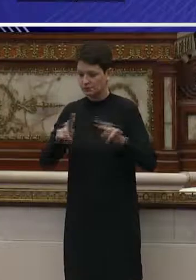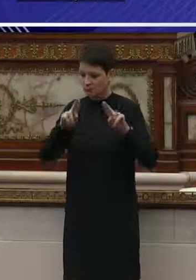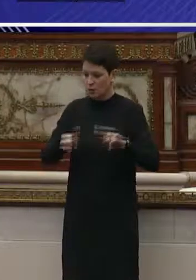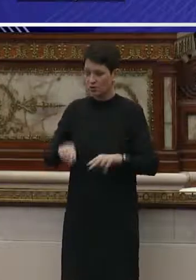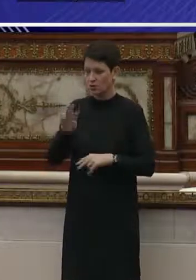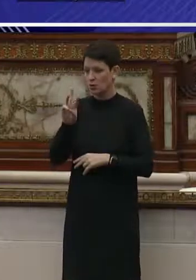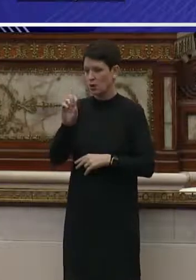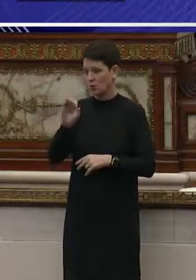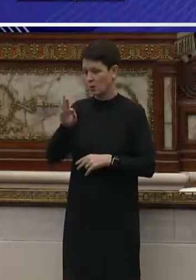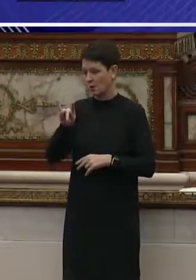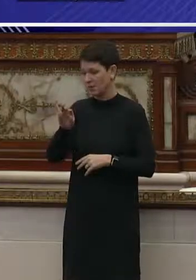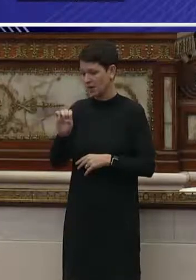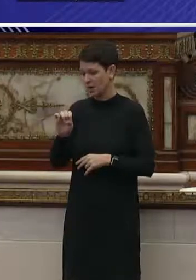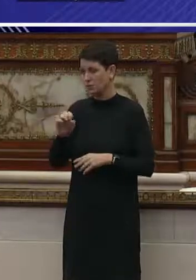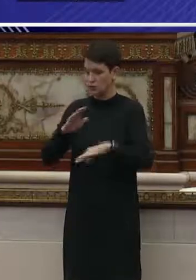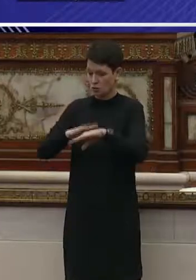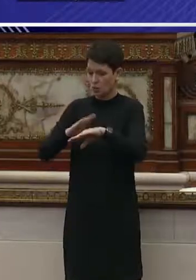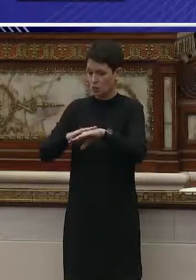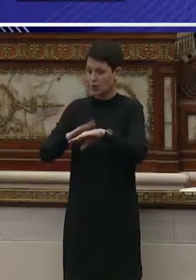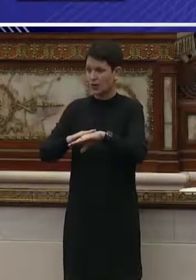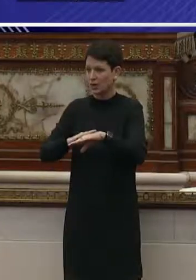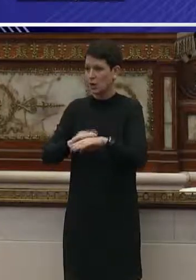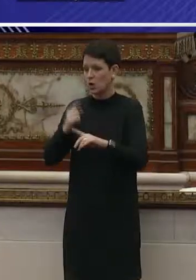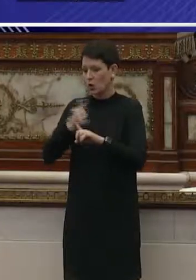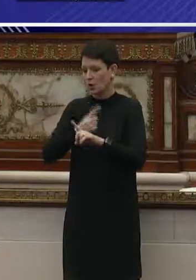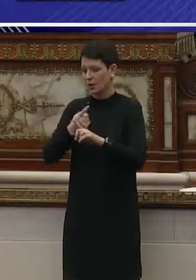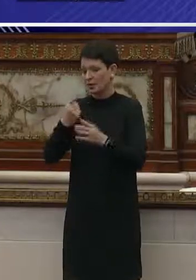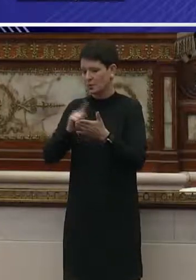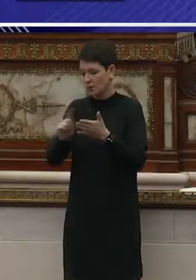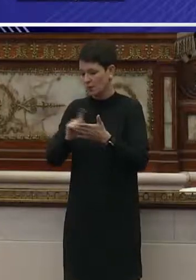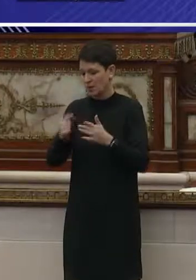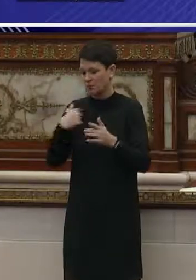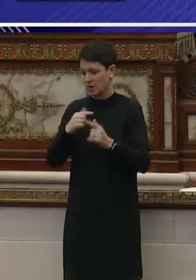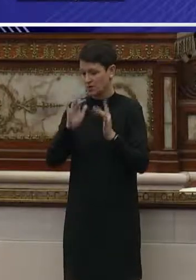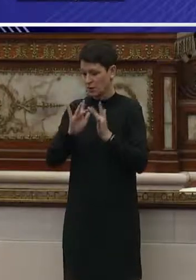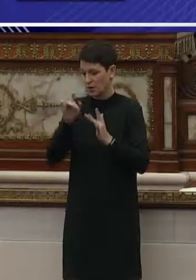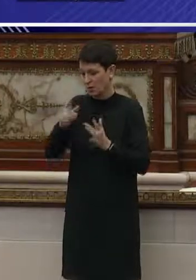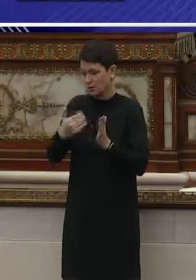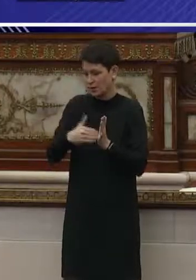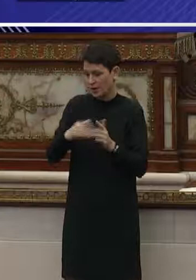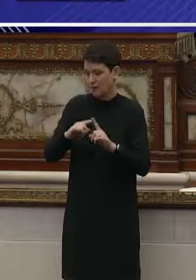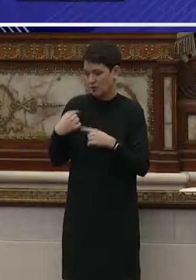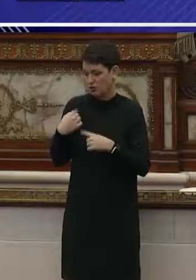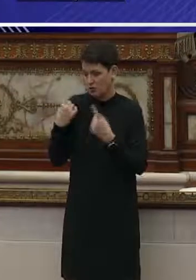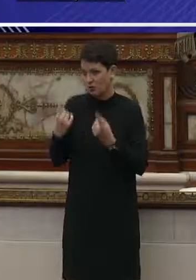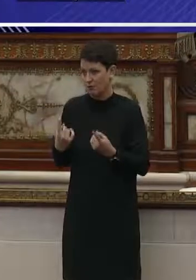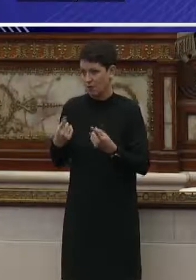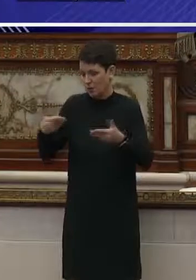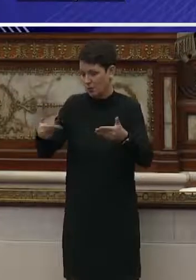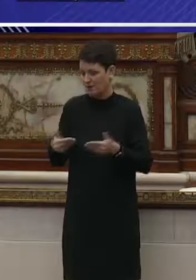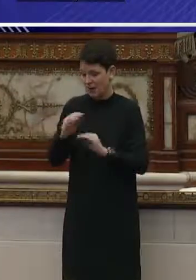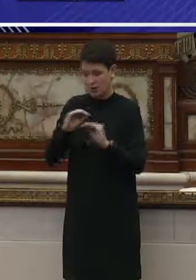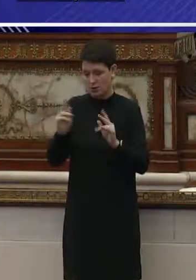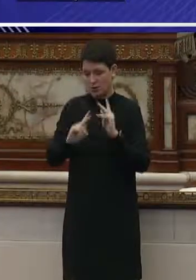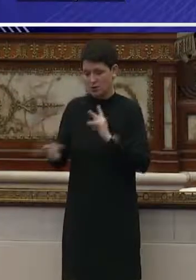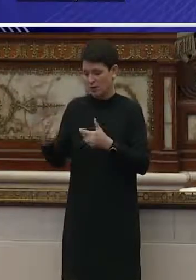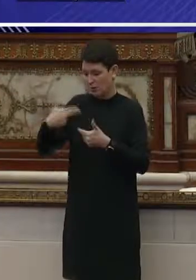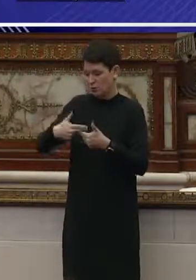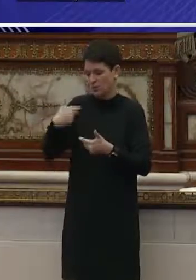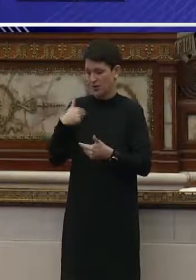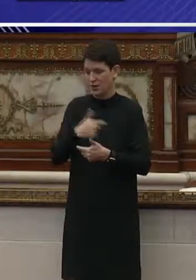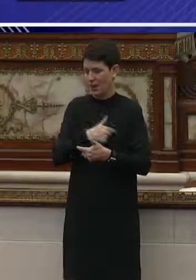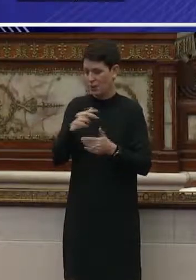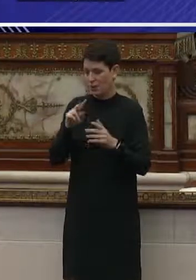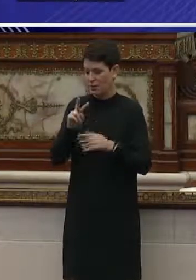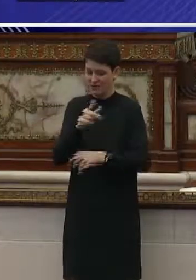website, there's a warning about that. Okay, it's going to take weeks or months for us to get back to you. So far, we haven't invited any of those folks in for